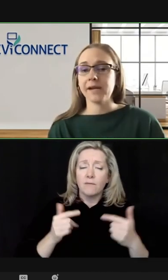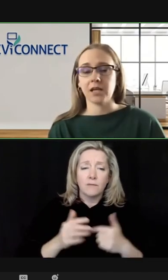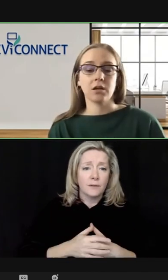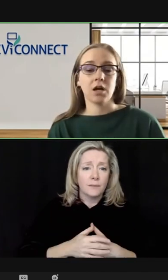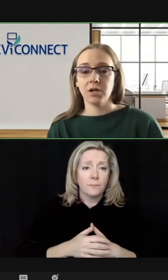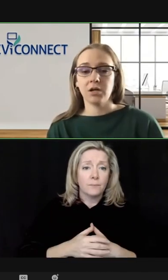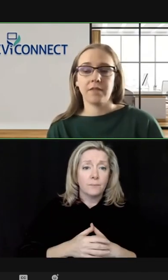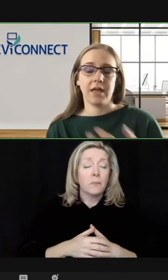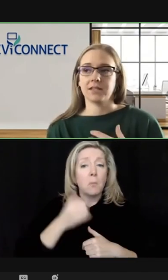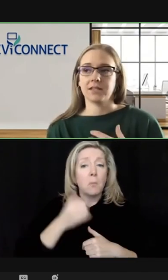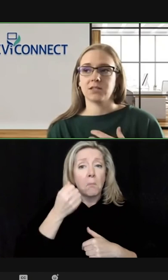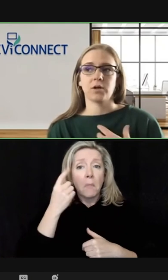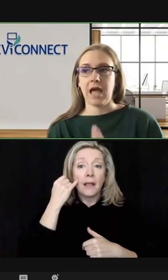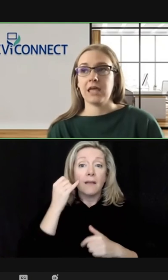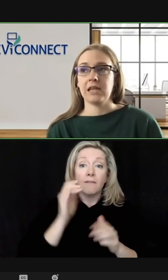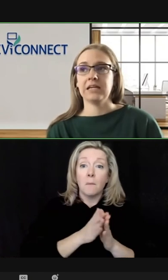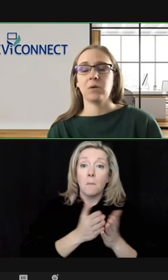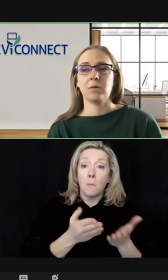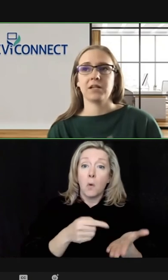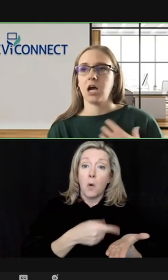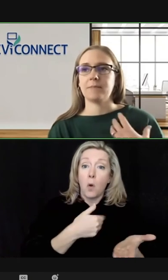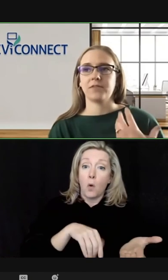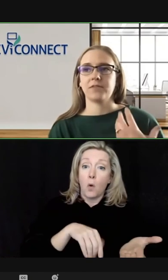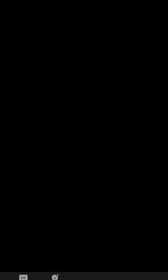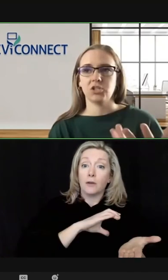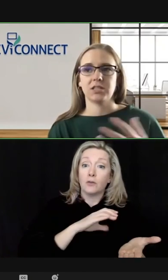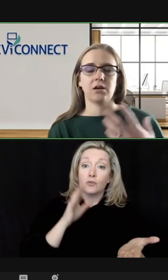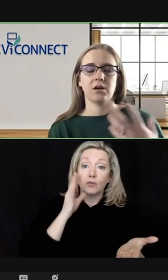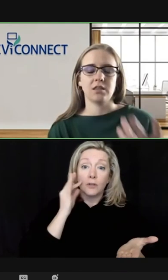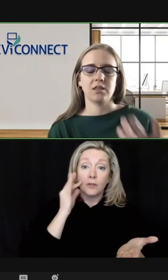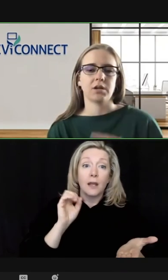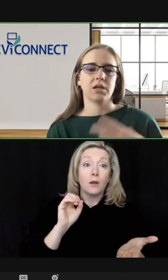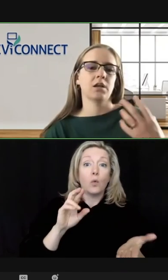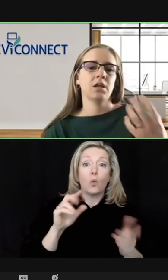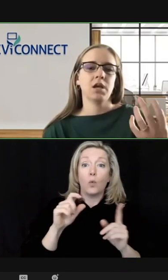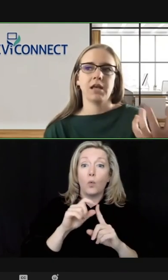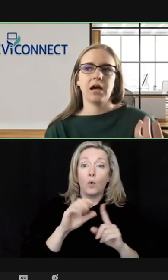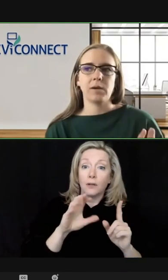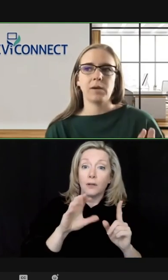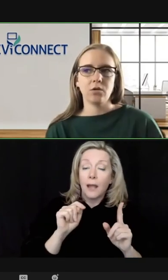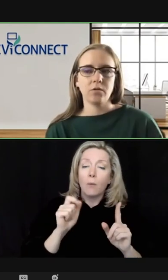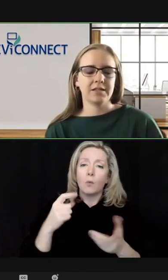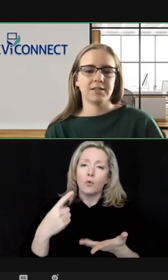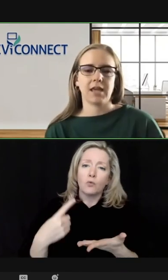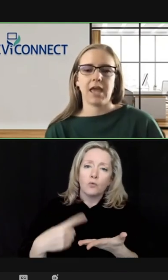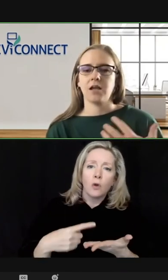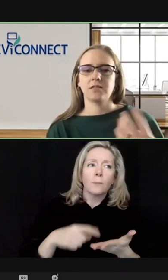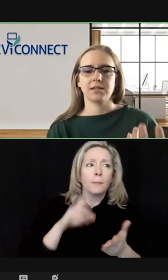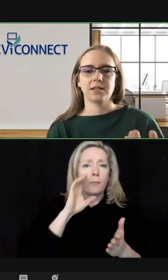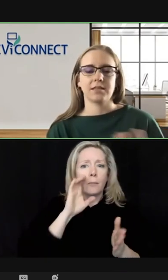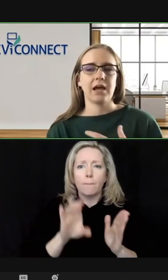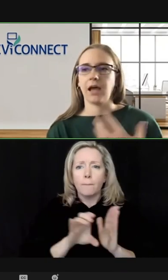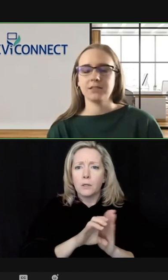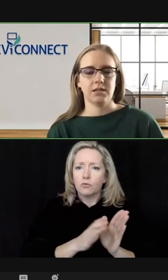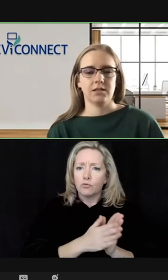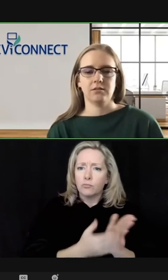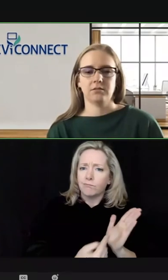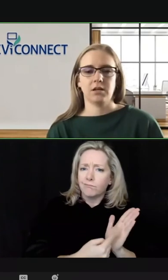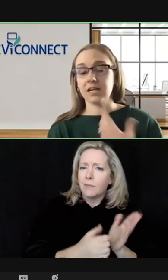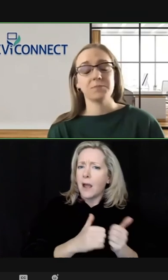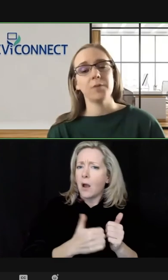we are reading a book that has the word cat in it and we want to talk about the images that are in the book and how we know that it's a cat and things like